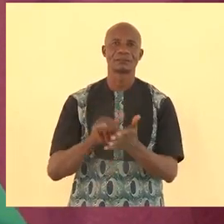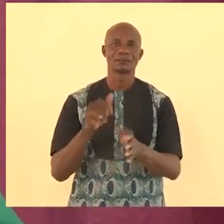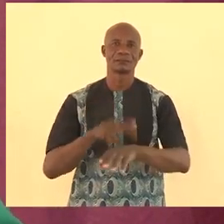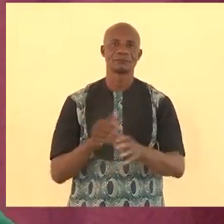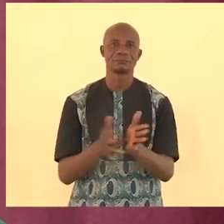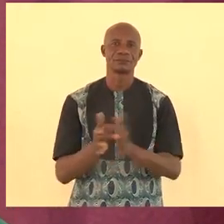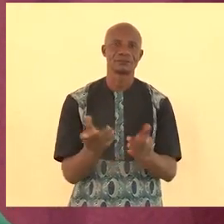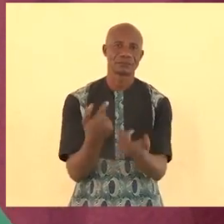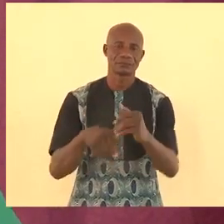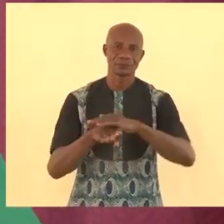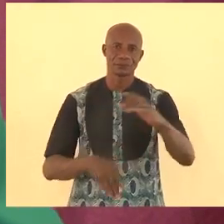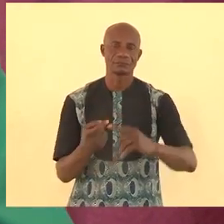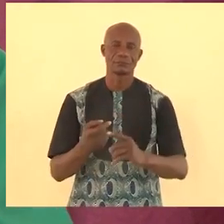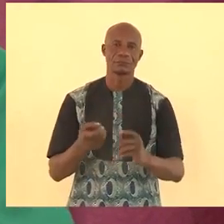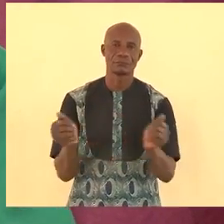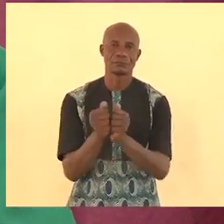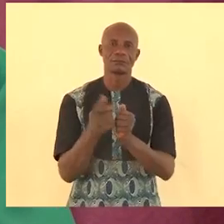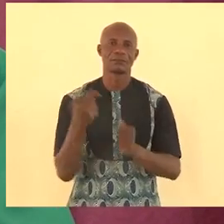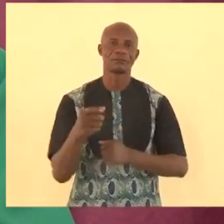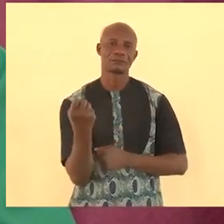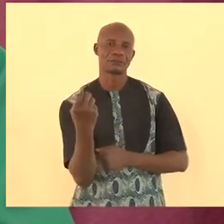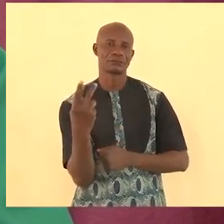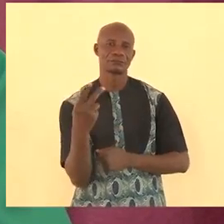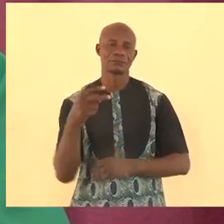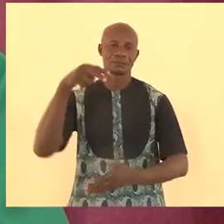At that time, Jesus came down with the 12